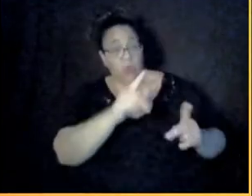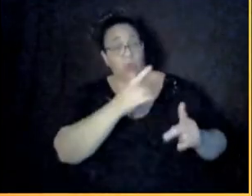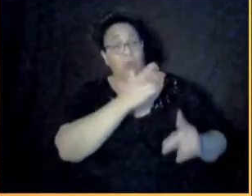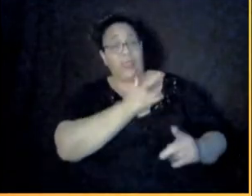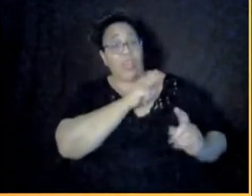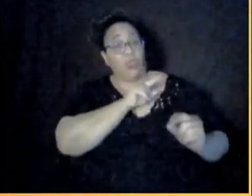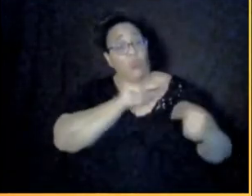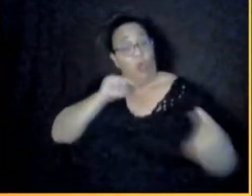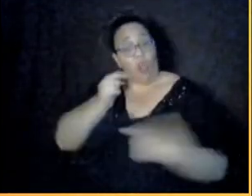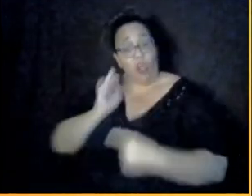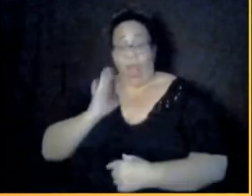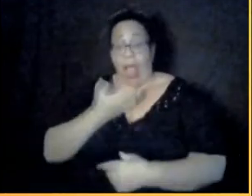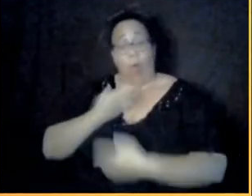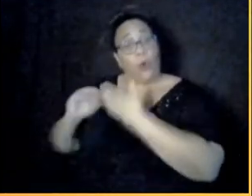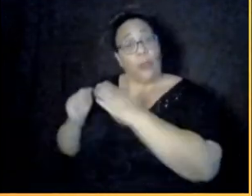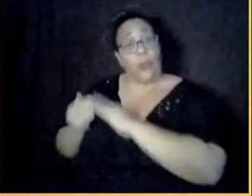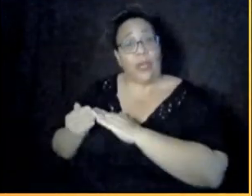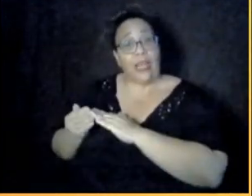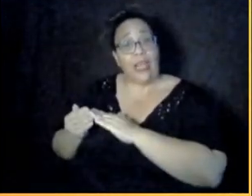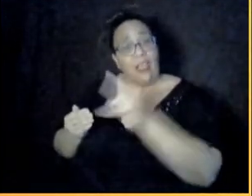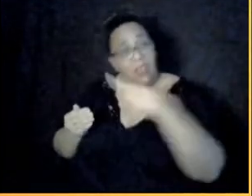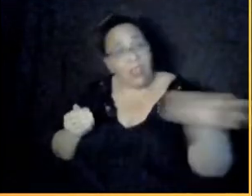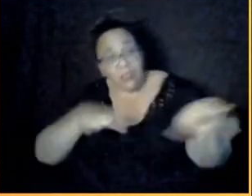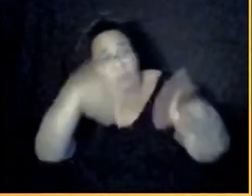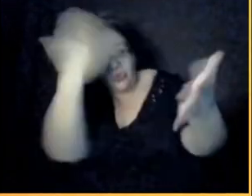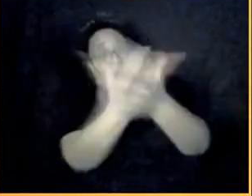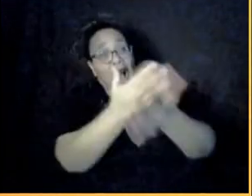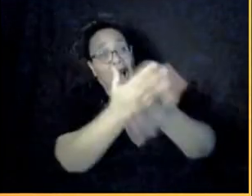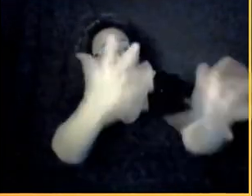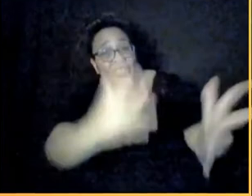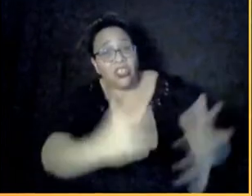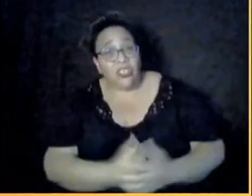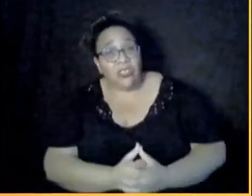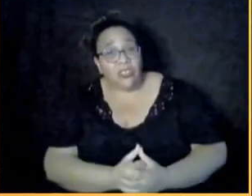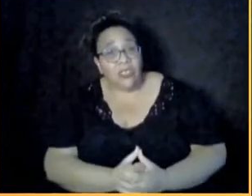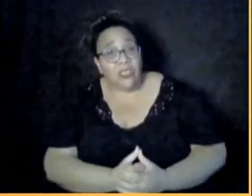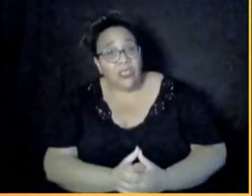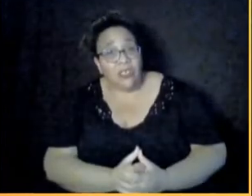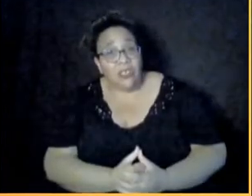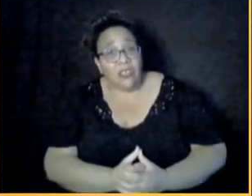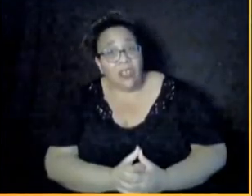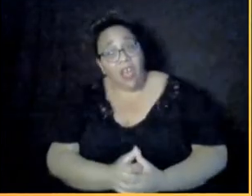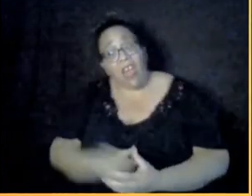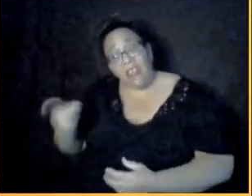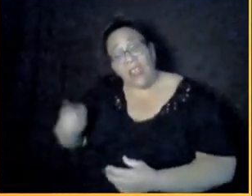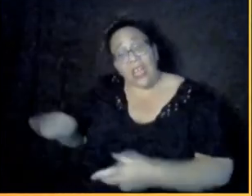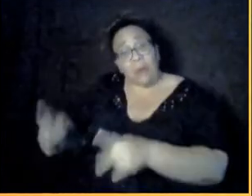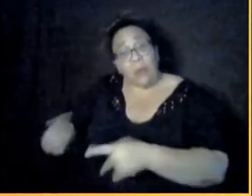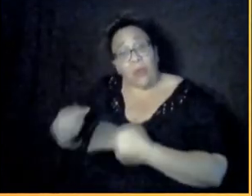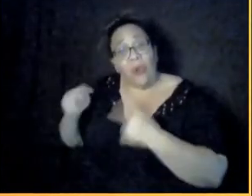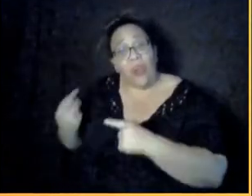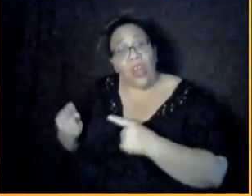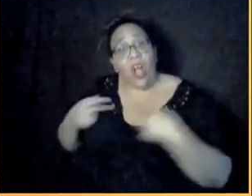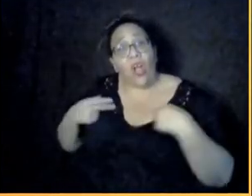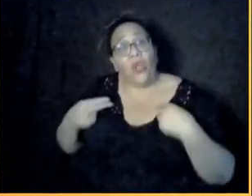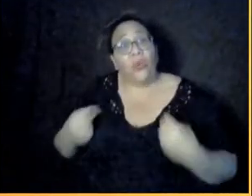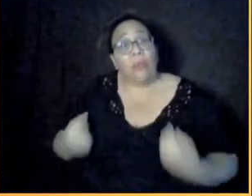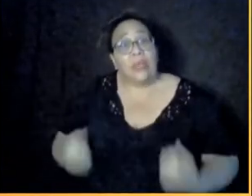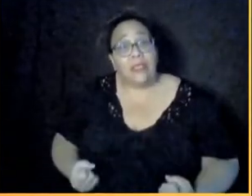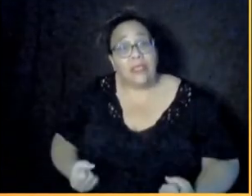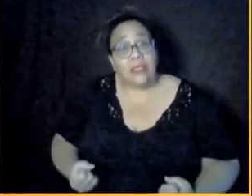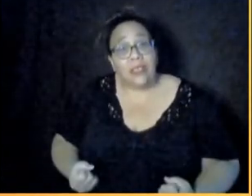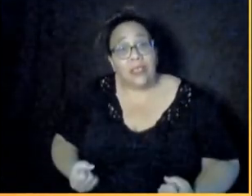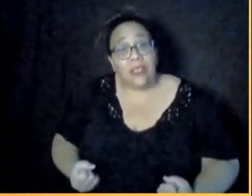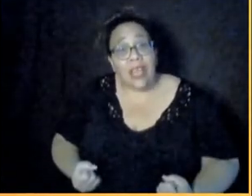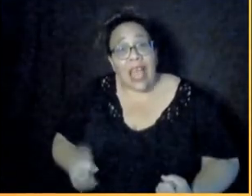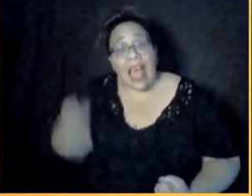stuff like that. I feel like, you need to stop. Like, they're humans. Like, you're hurt. Like, look at me. Like, they took my sister